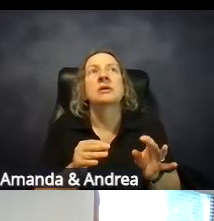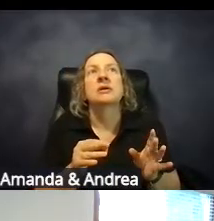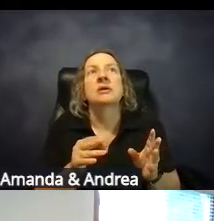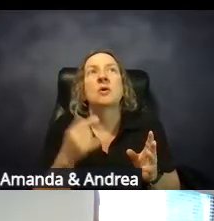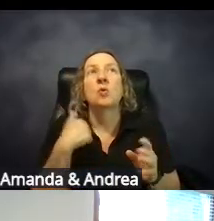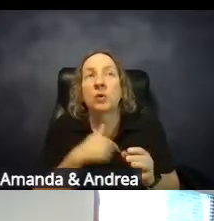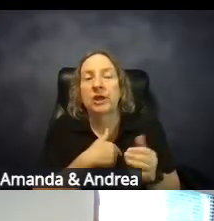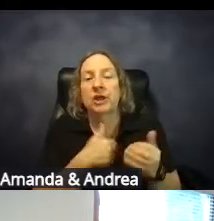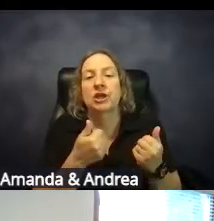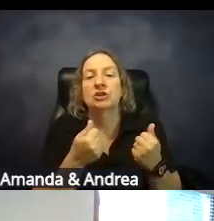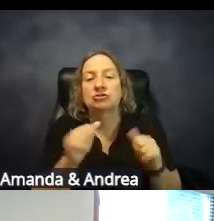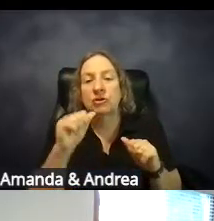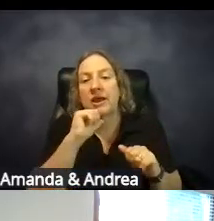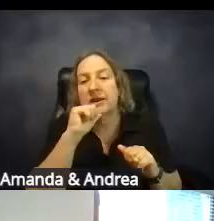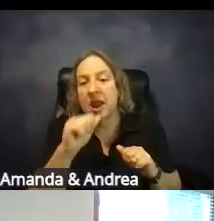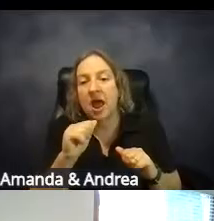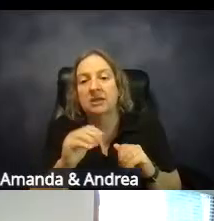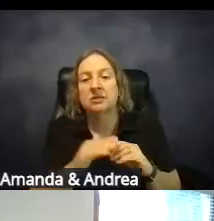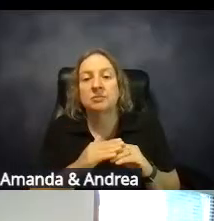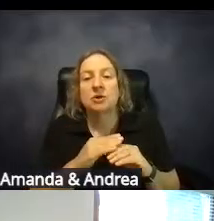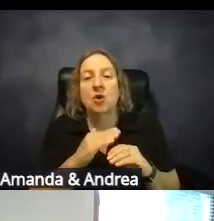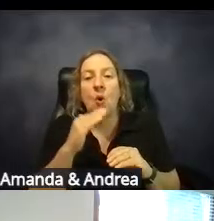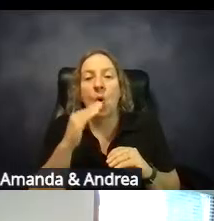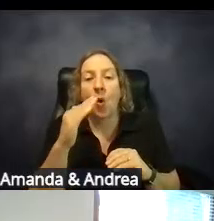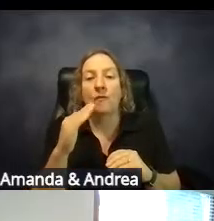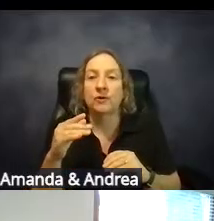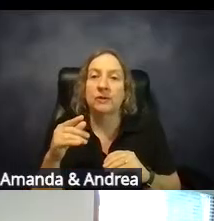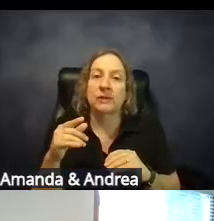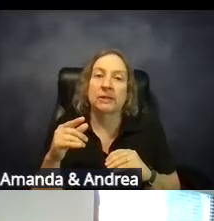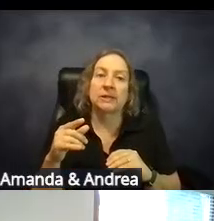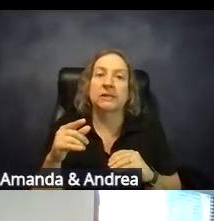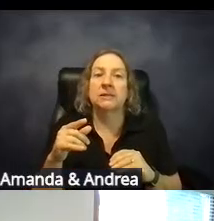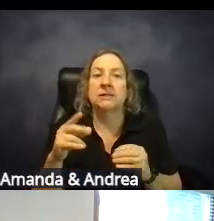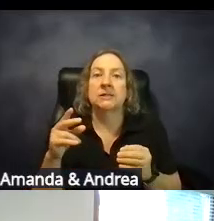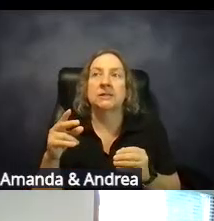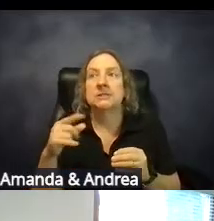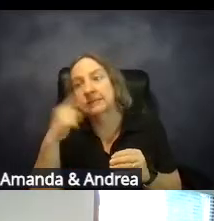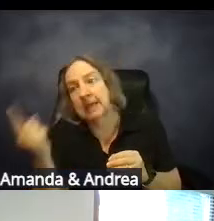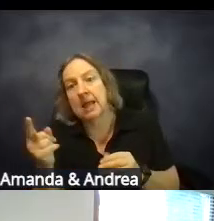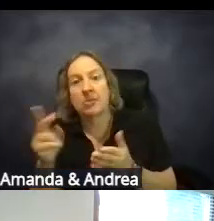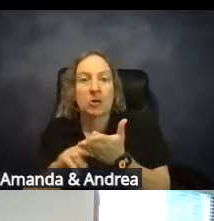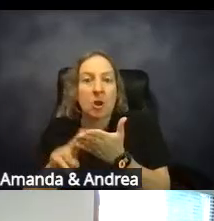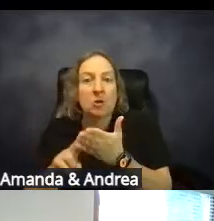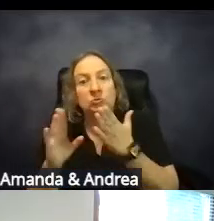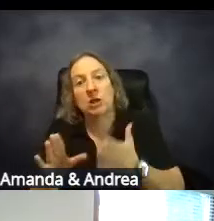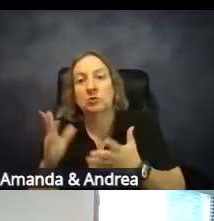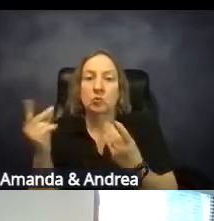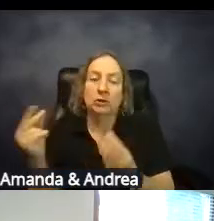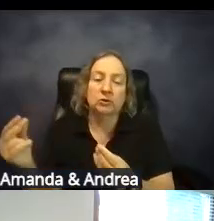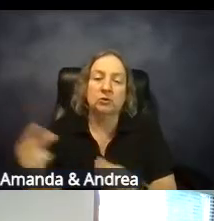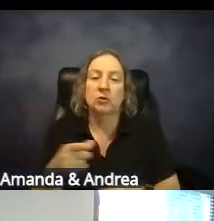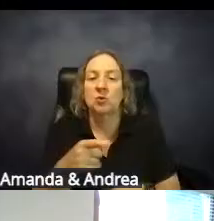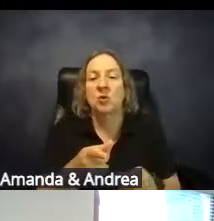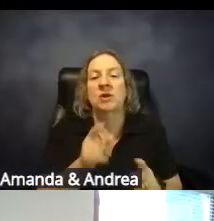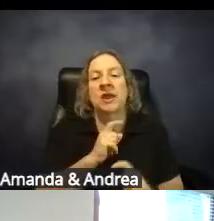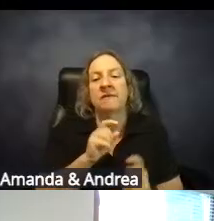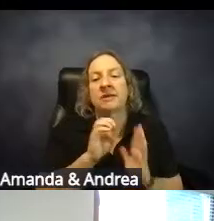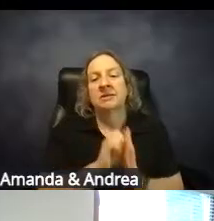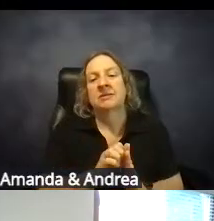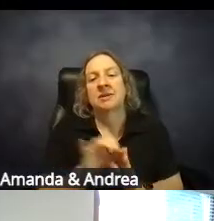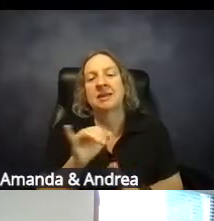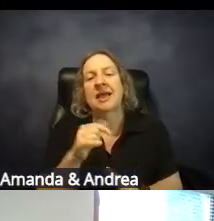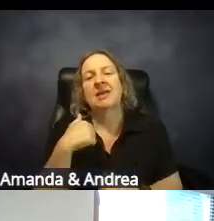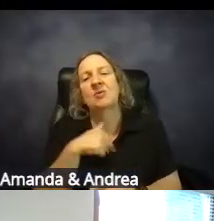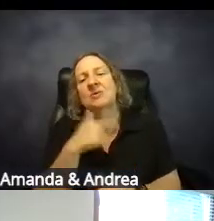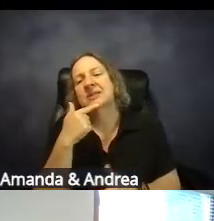we're trying not to be overly prescriptive with the contractors. And so how you gave the example of like, no, we